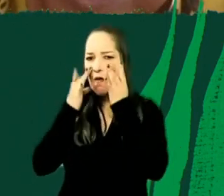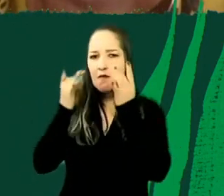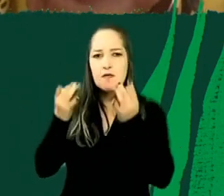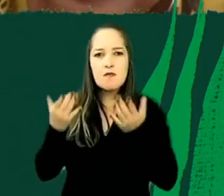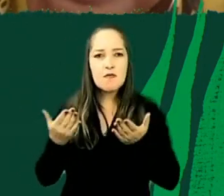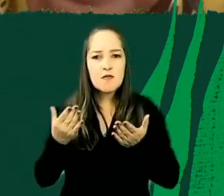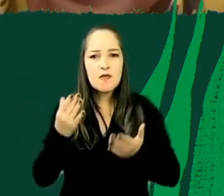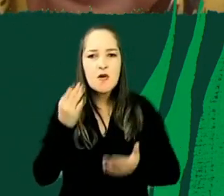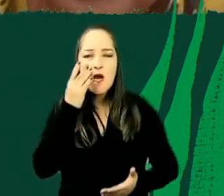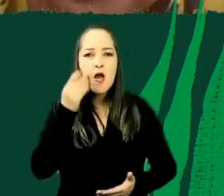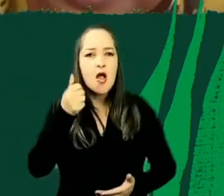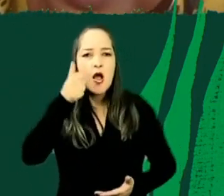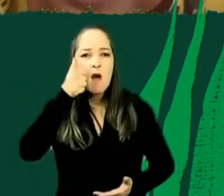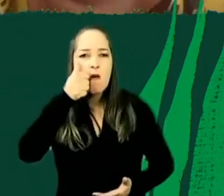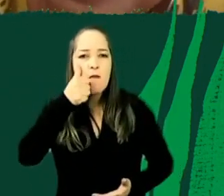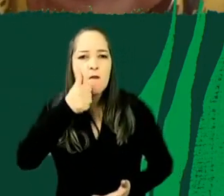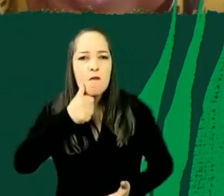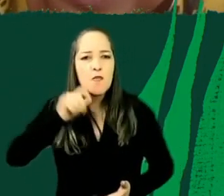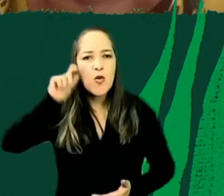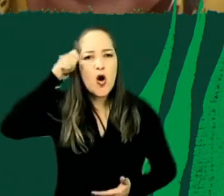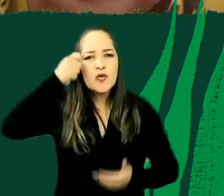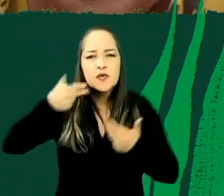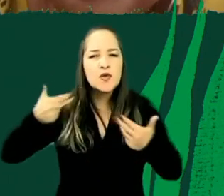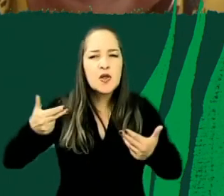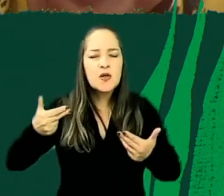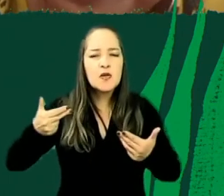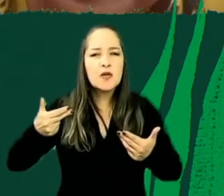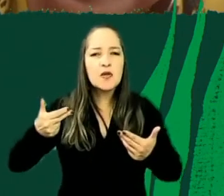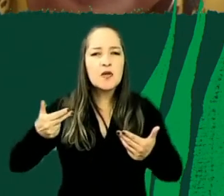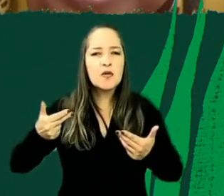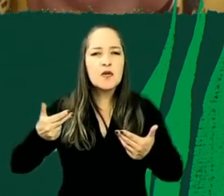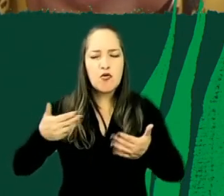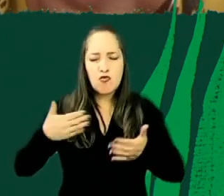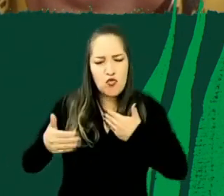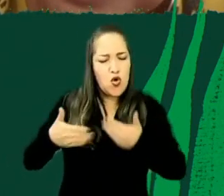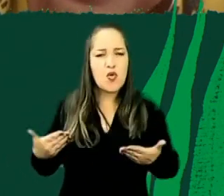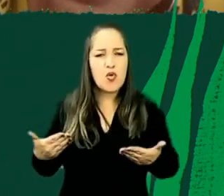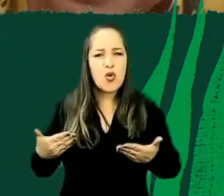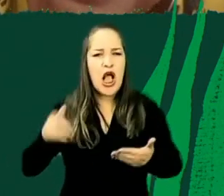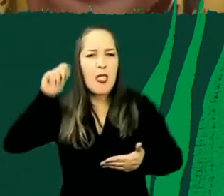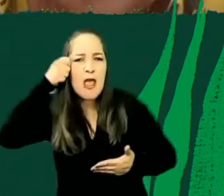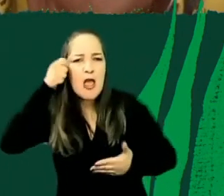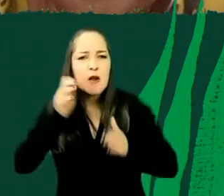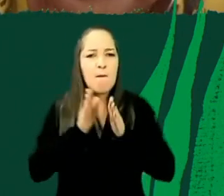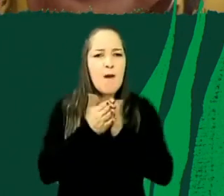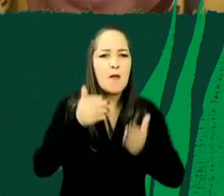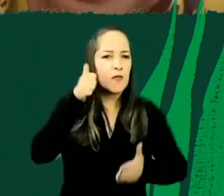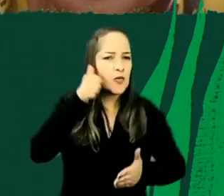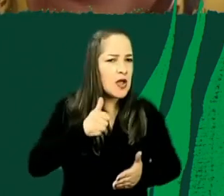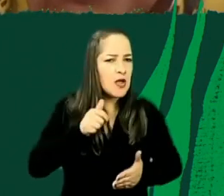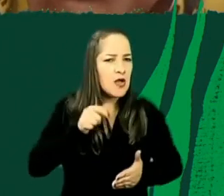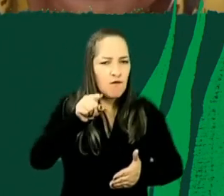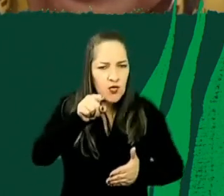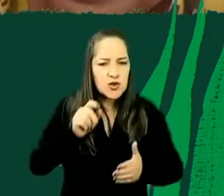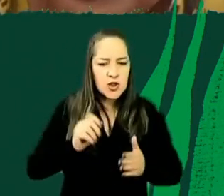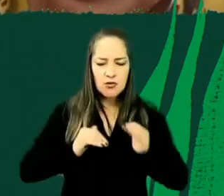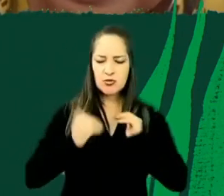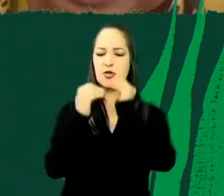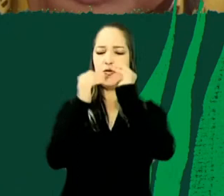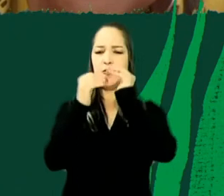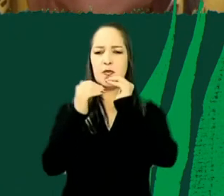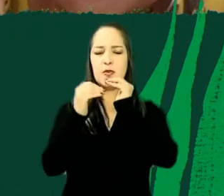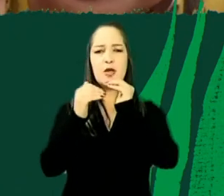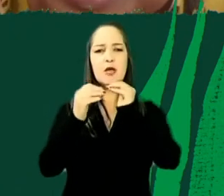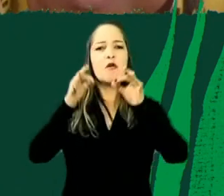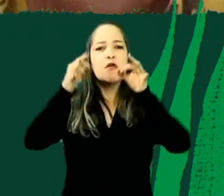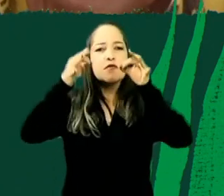whatever, you cannot develop to your full capacity if you do not own at